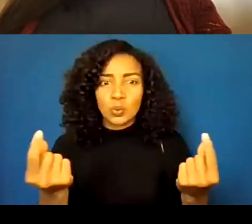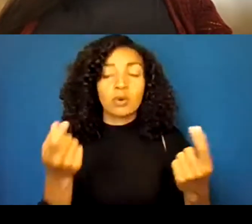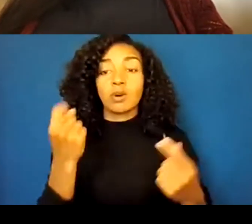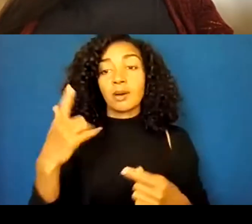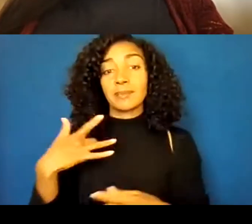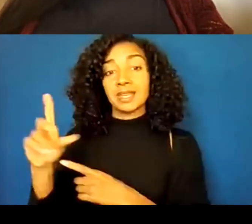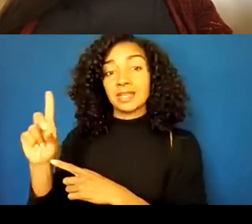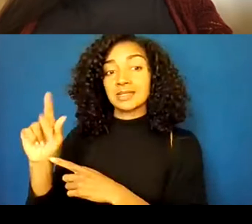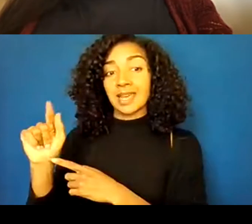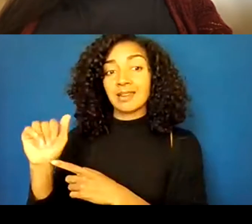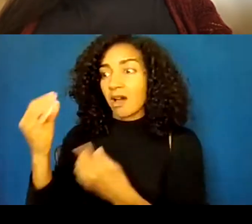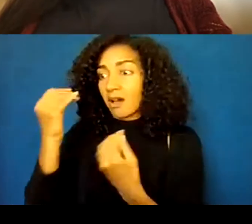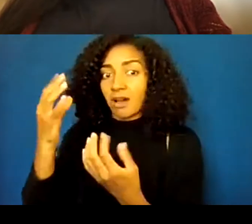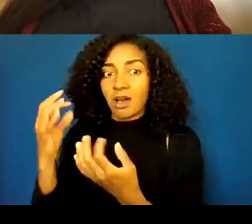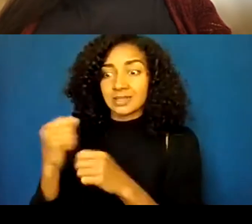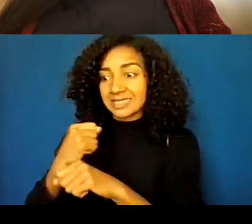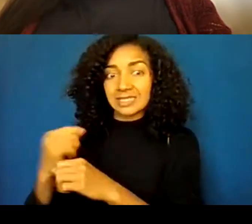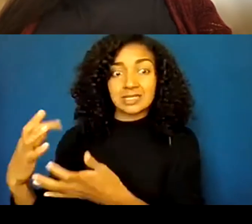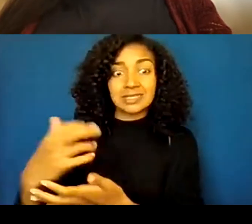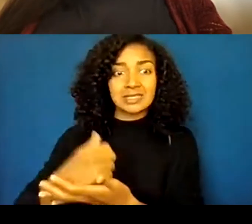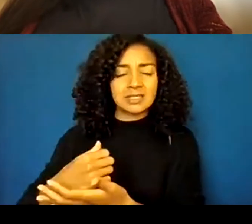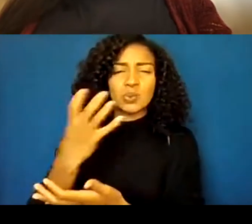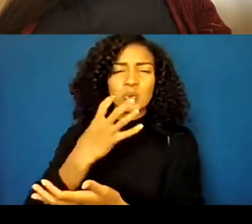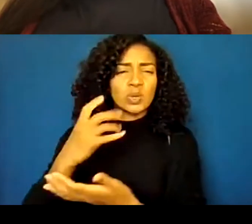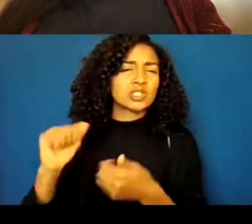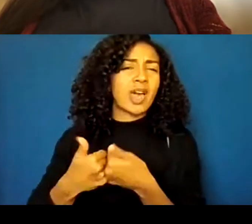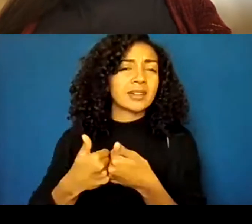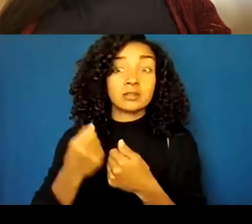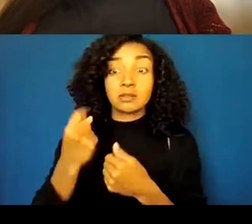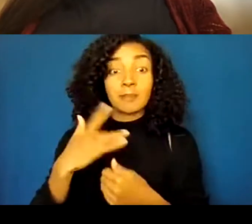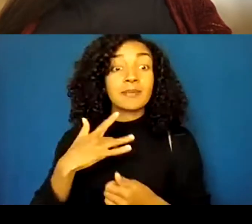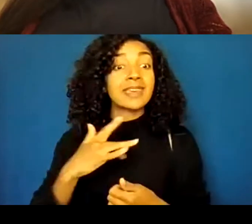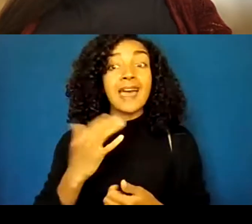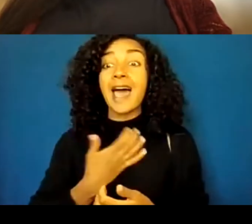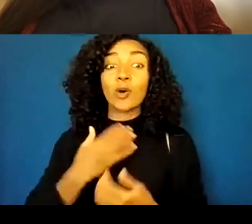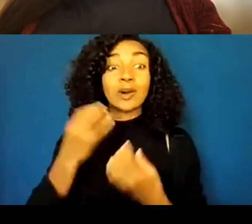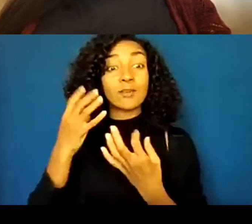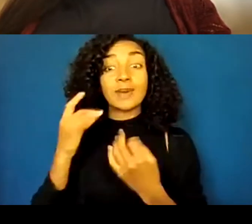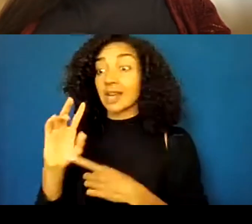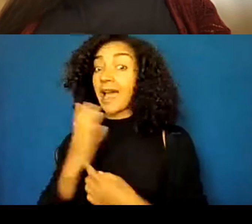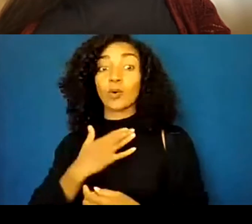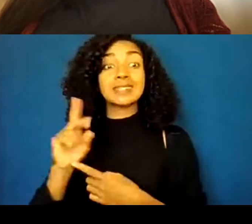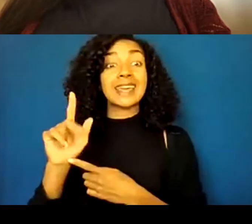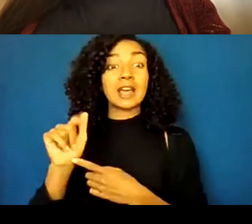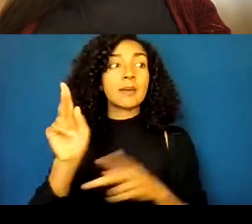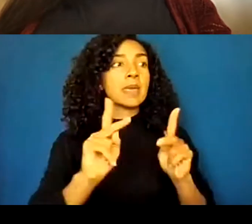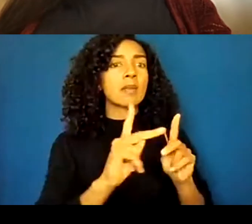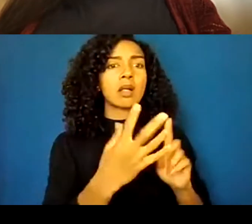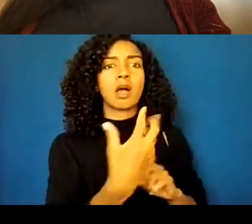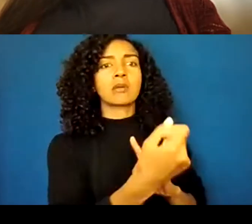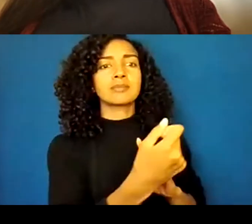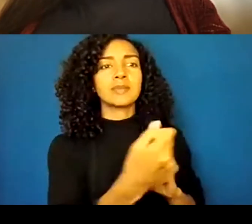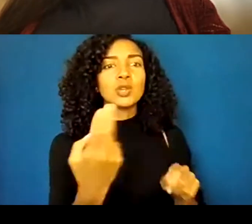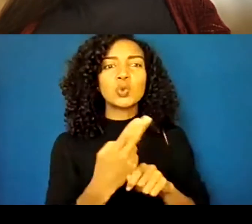a challenging experience because our data is used against us so often. And so I think it's important